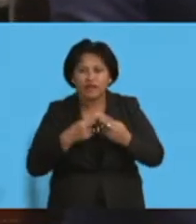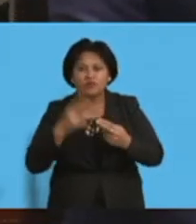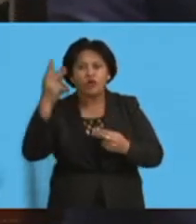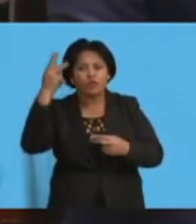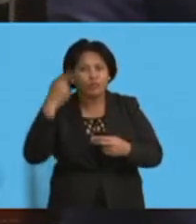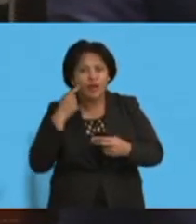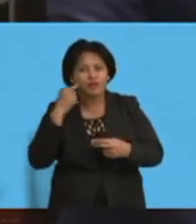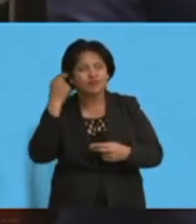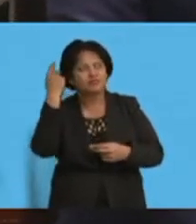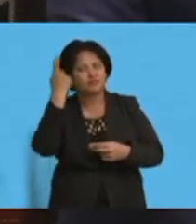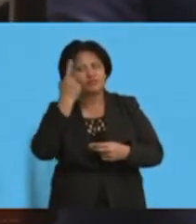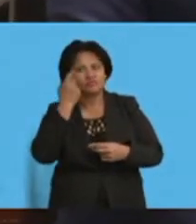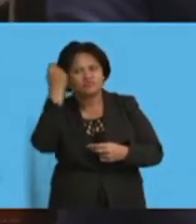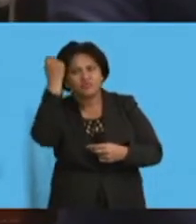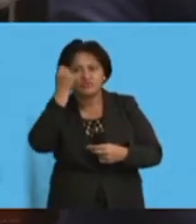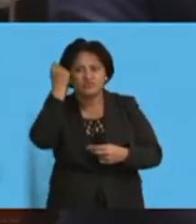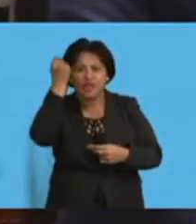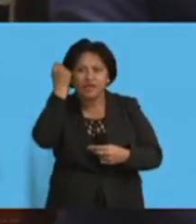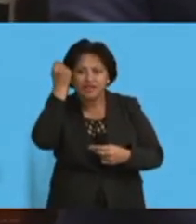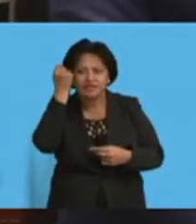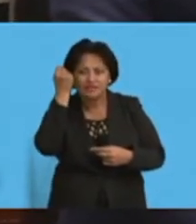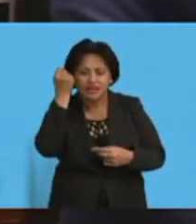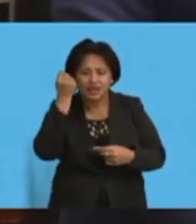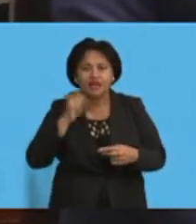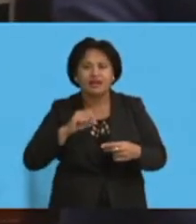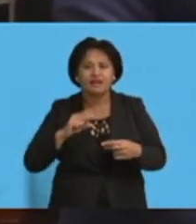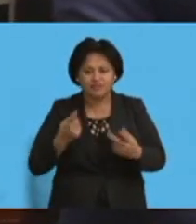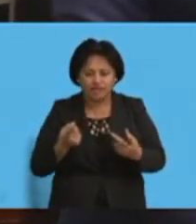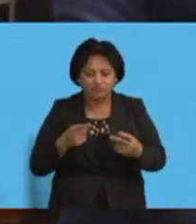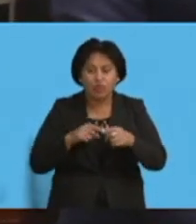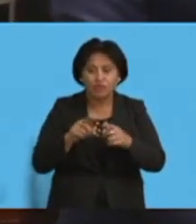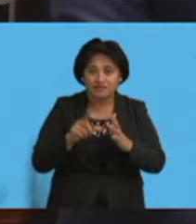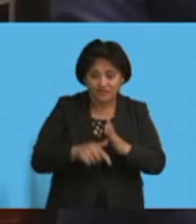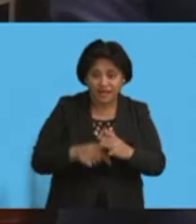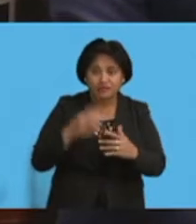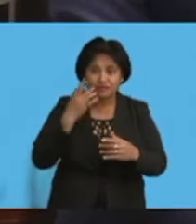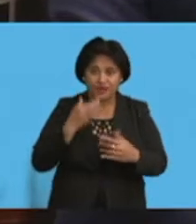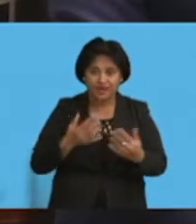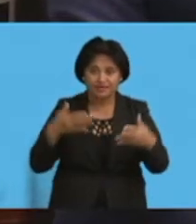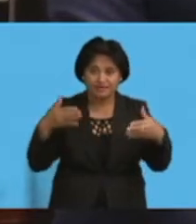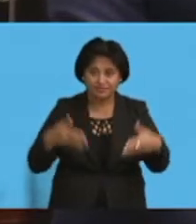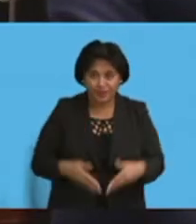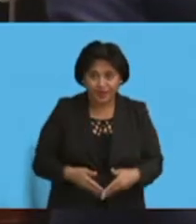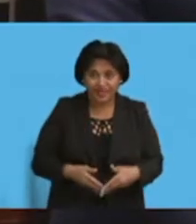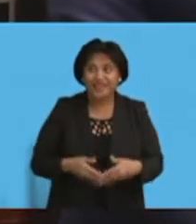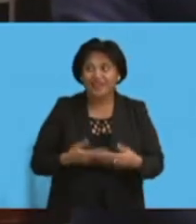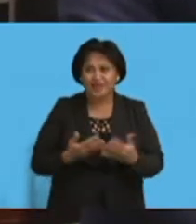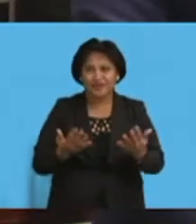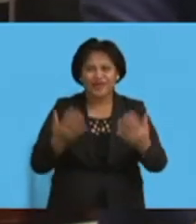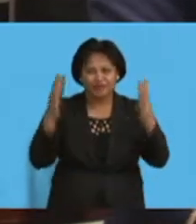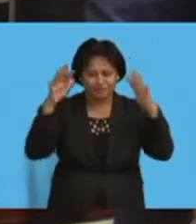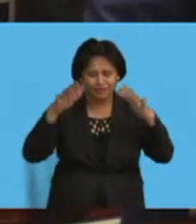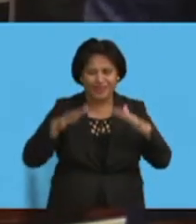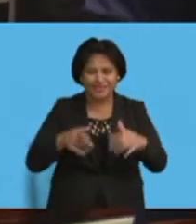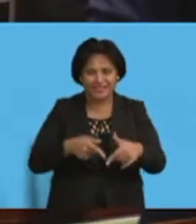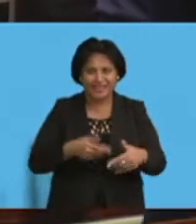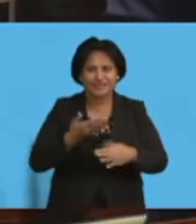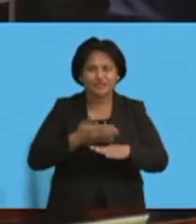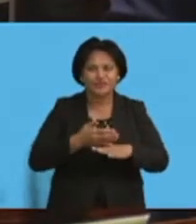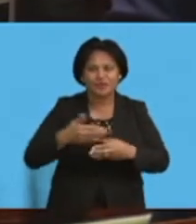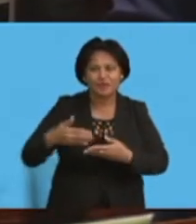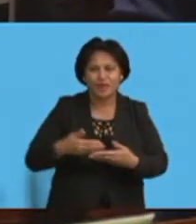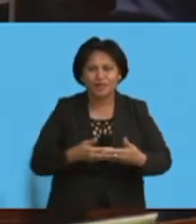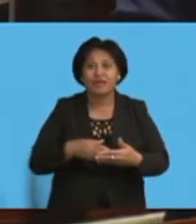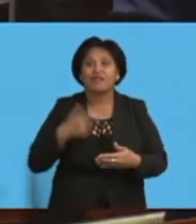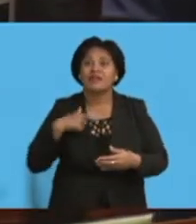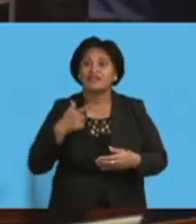of financial security when they welcome the blessing of a new child. That is why we are proud to announce tonight, Madam Speaker, we've allocated $5